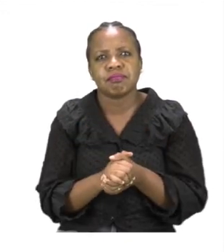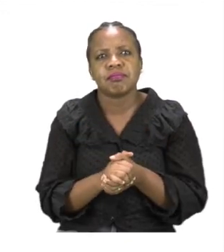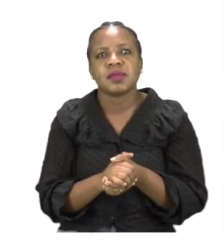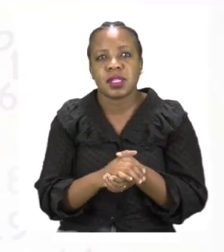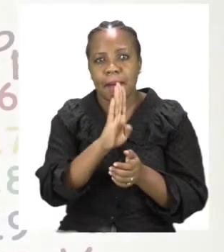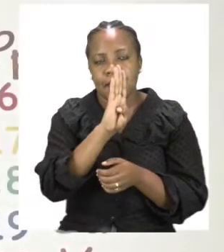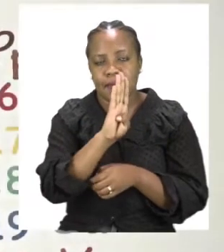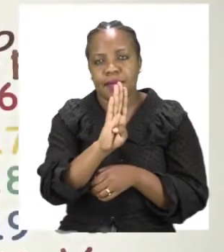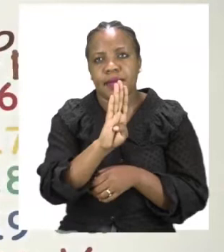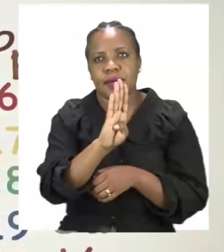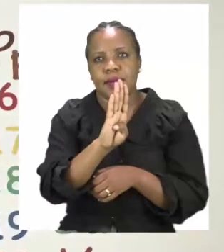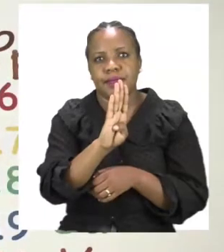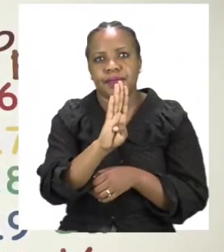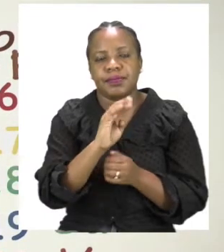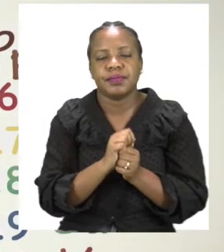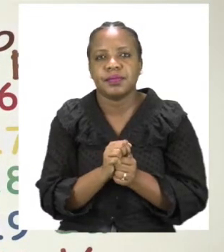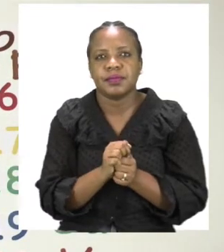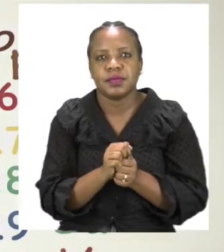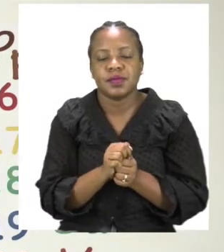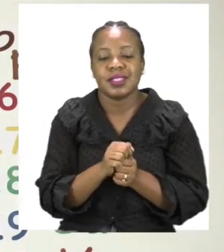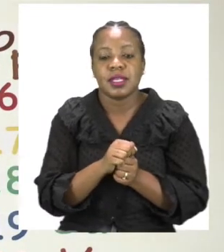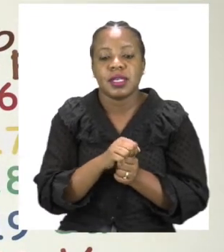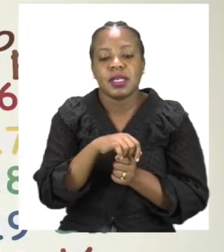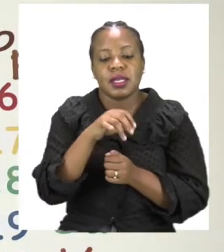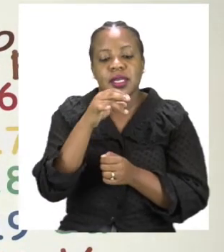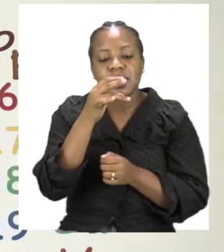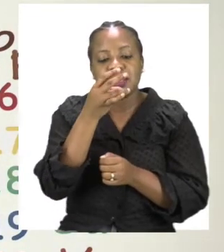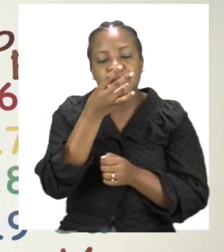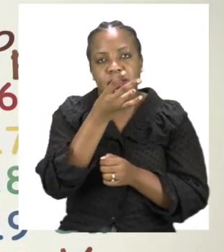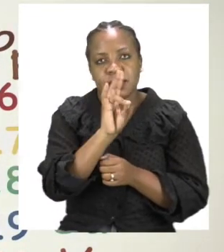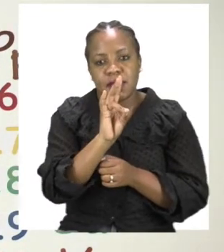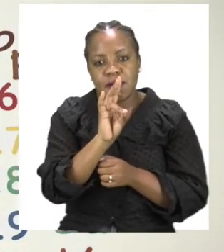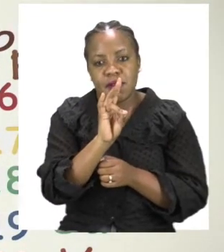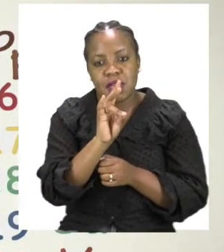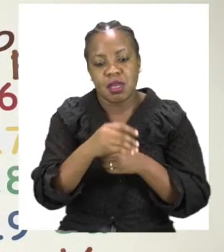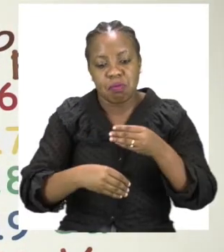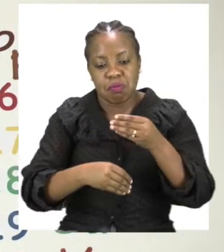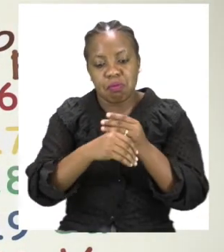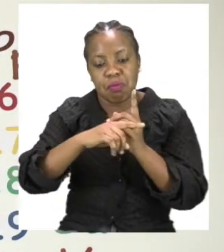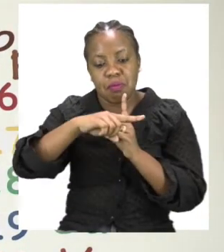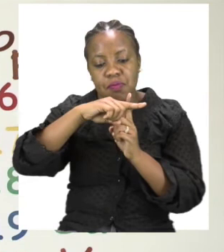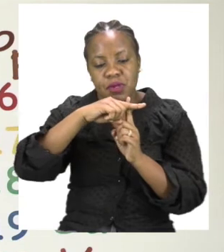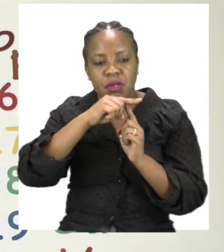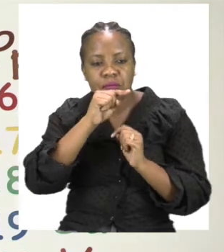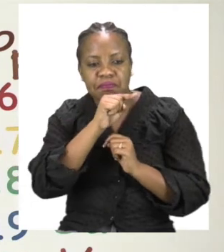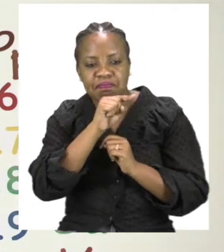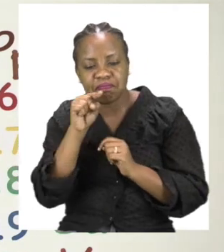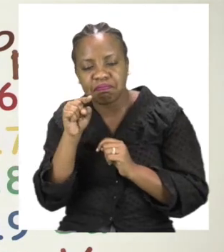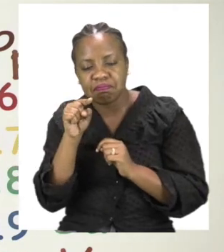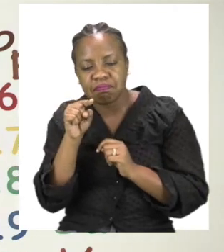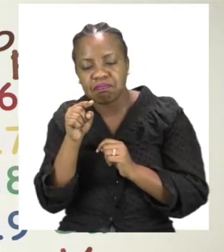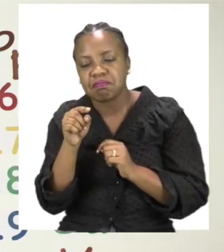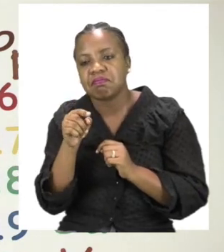B, where it says 7 plus dash equals 20. Remember, we need